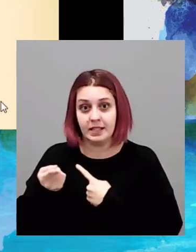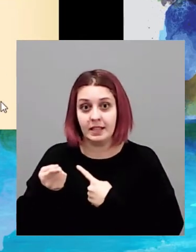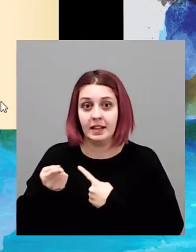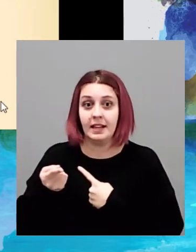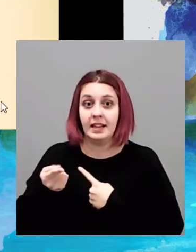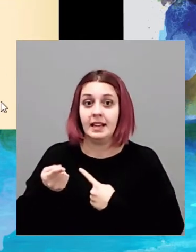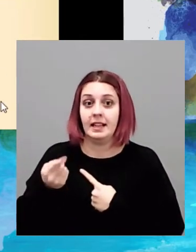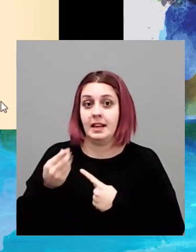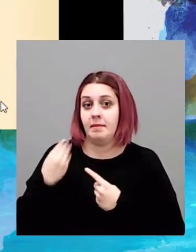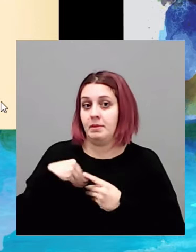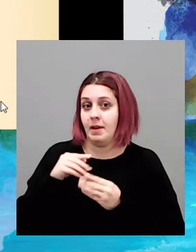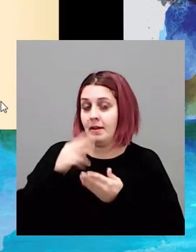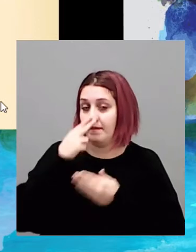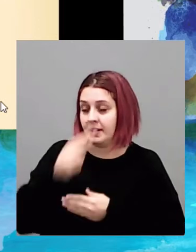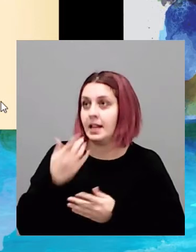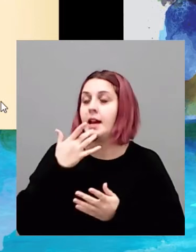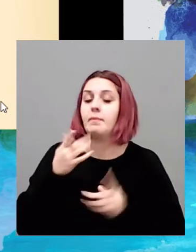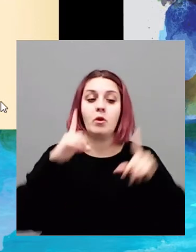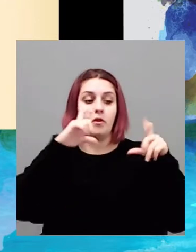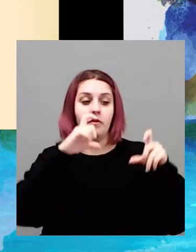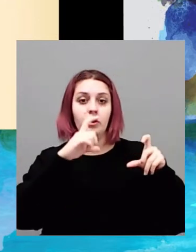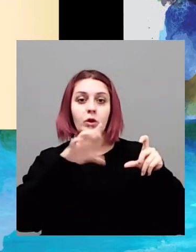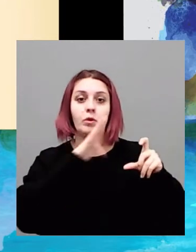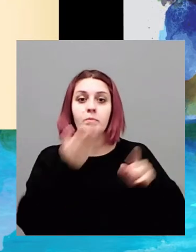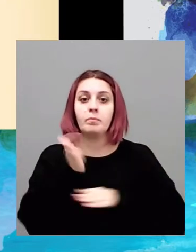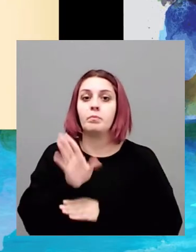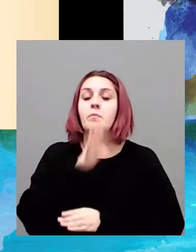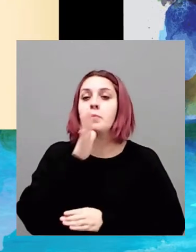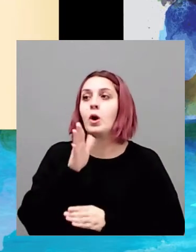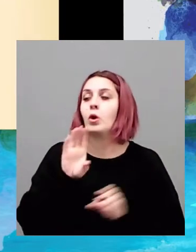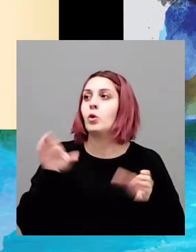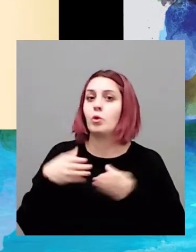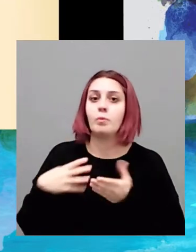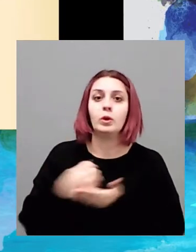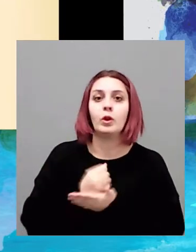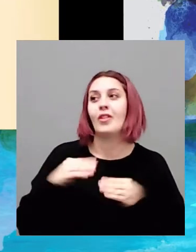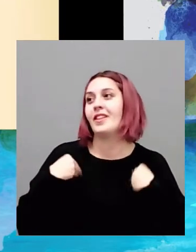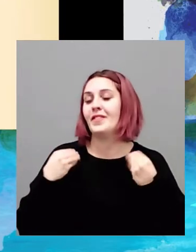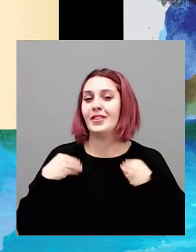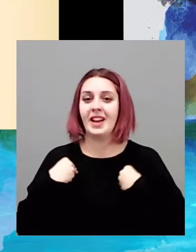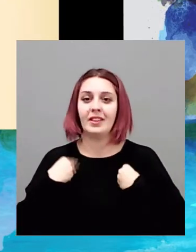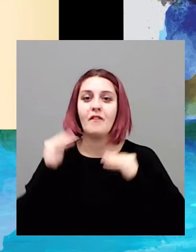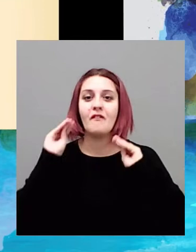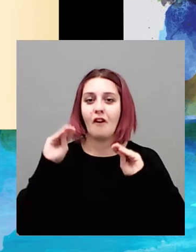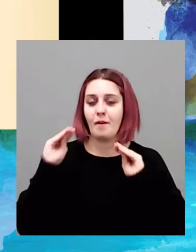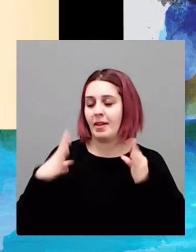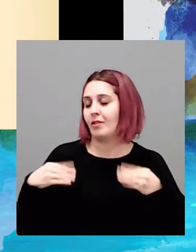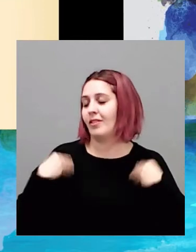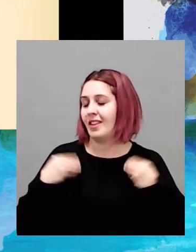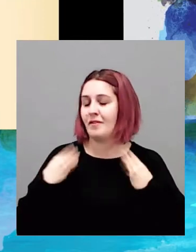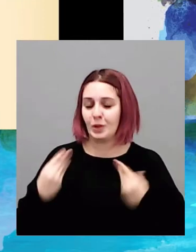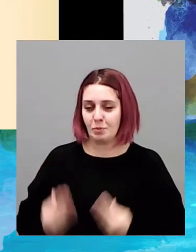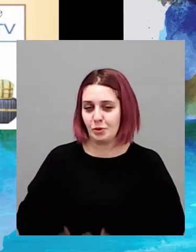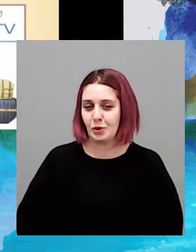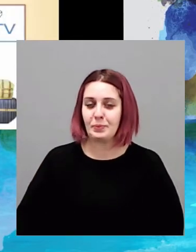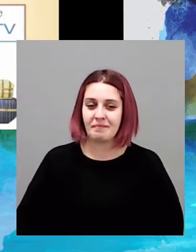region, and that's how they can elaborate or produce their own material that